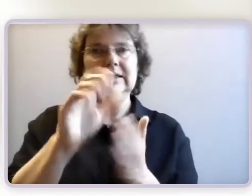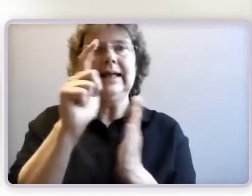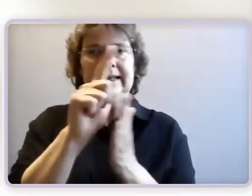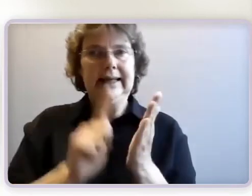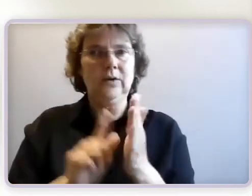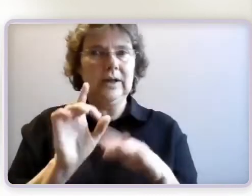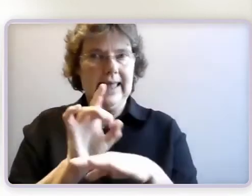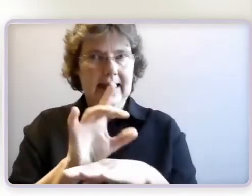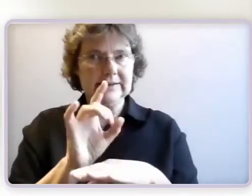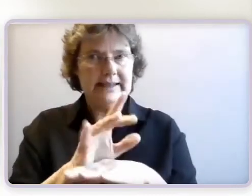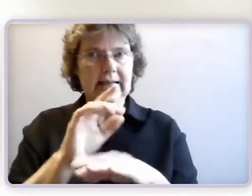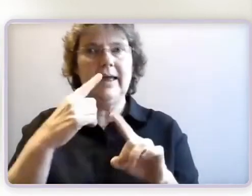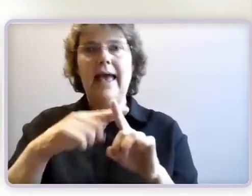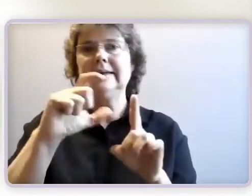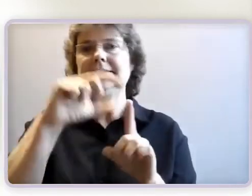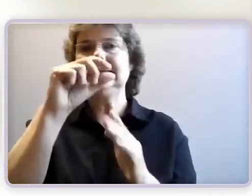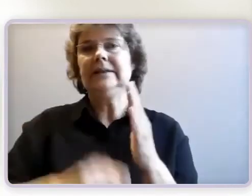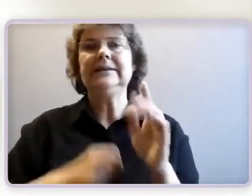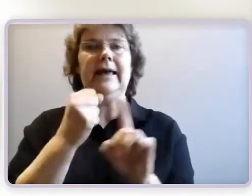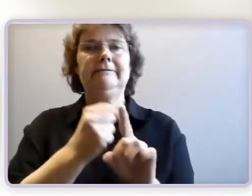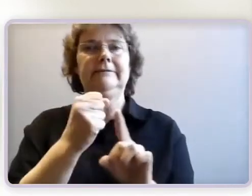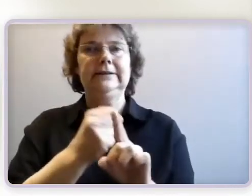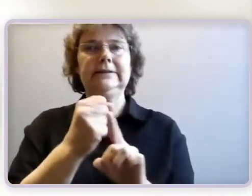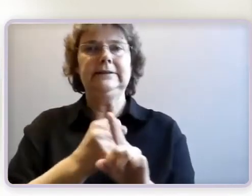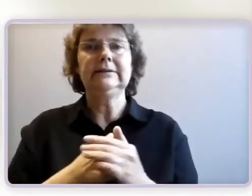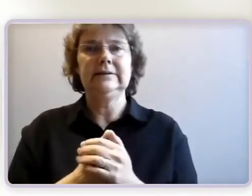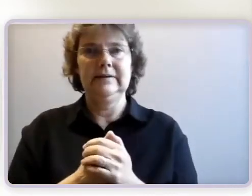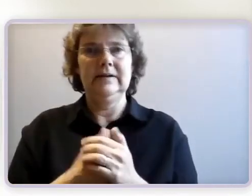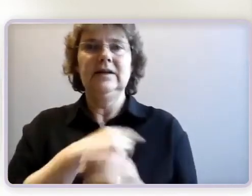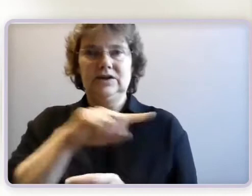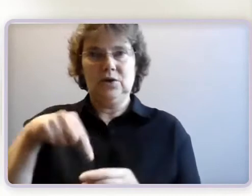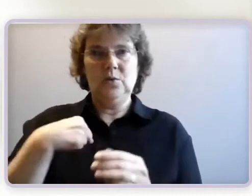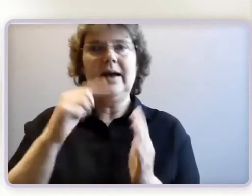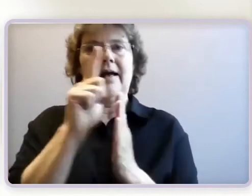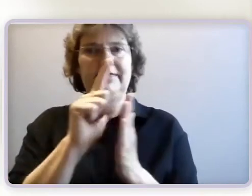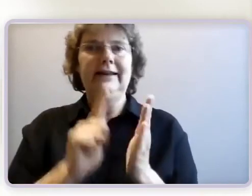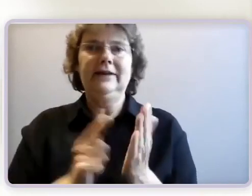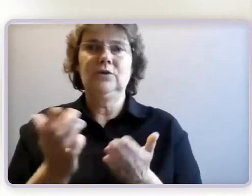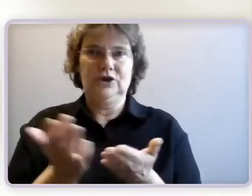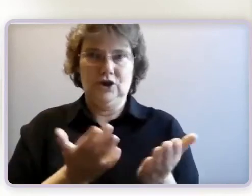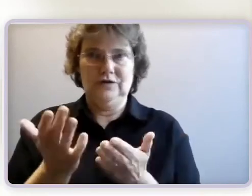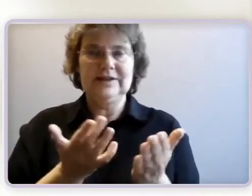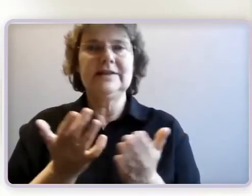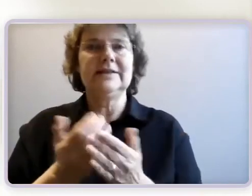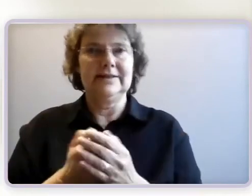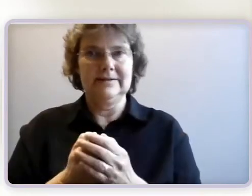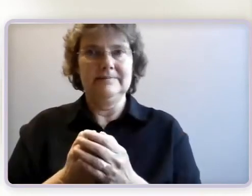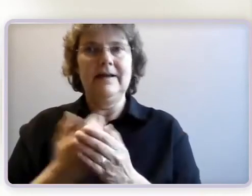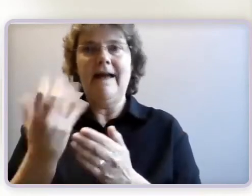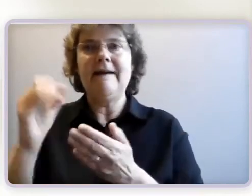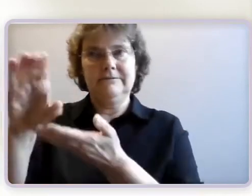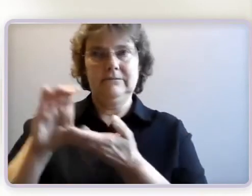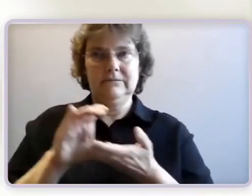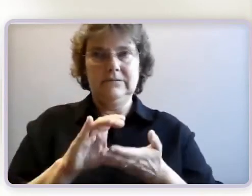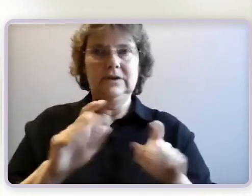counselling and disability advocates. So we are the legal services funded to provide free